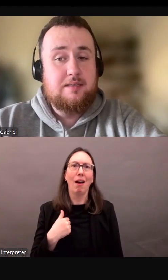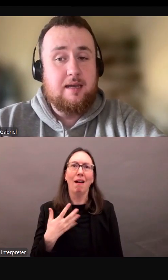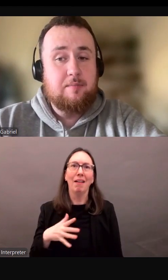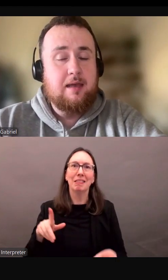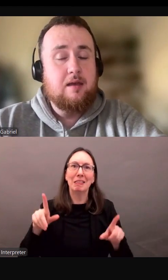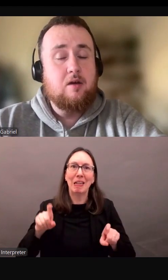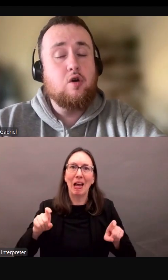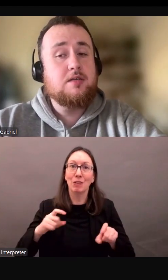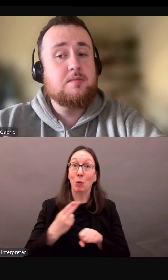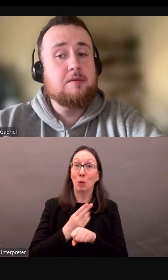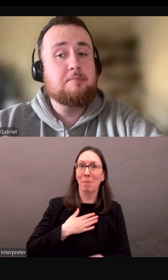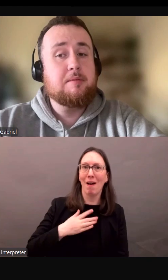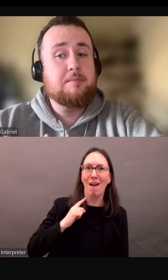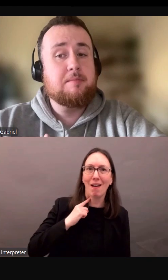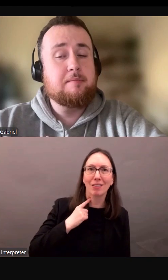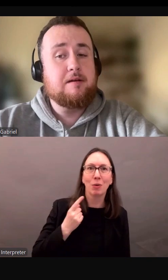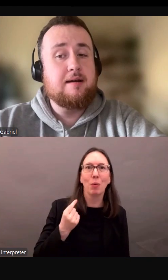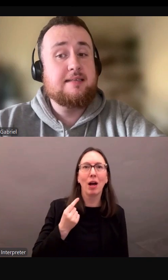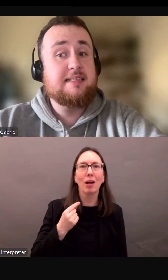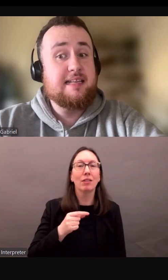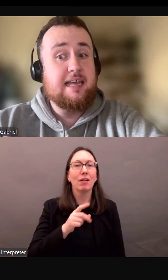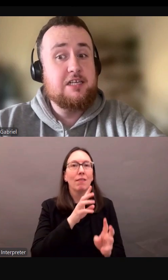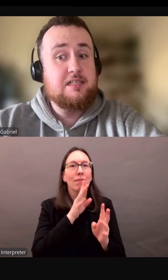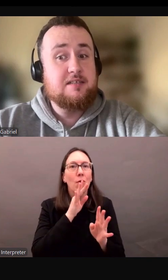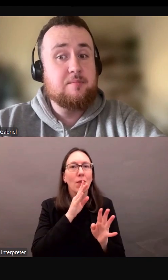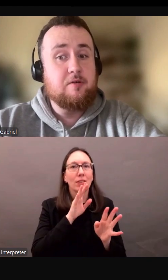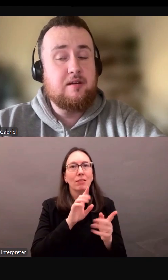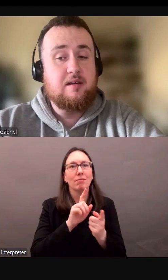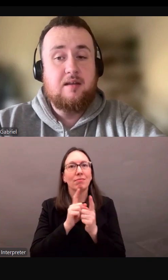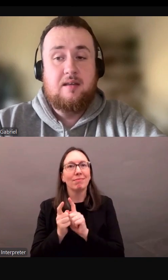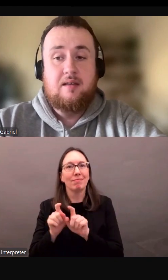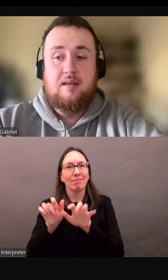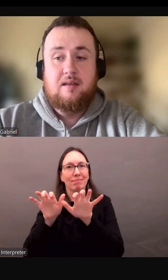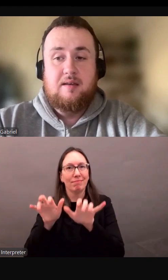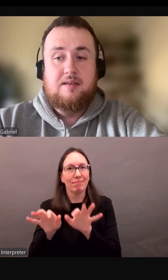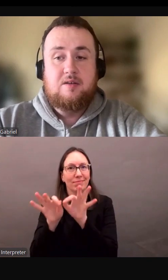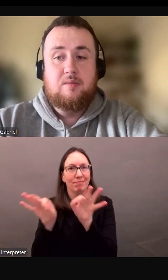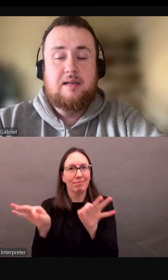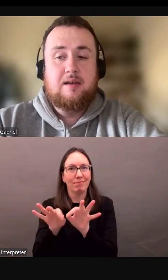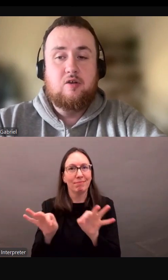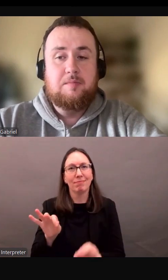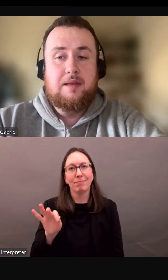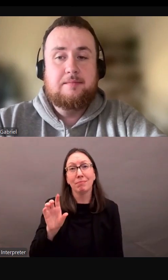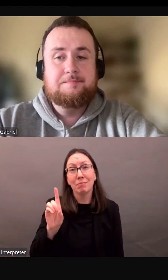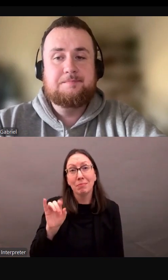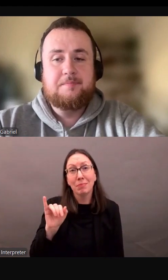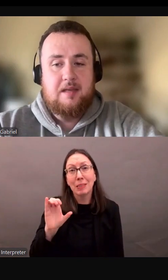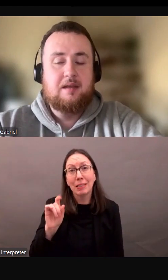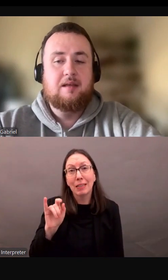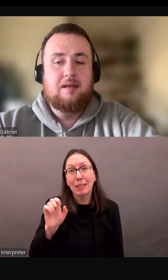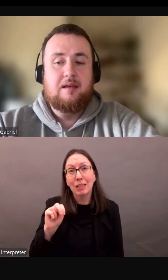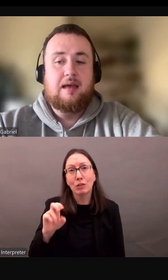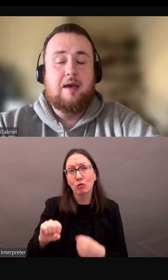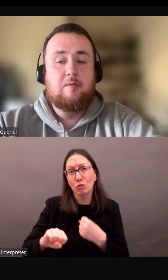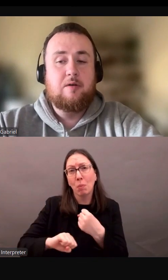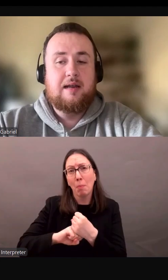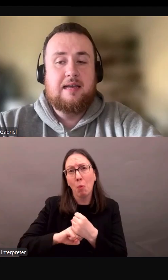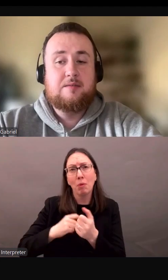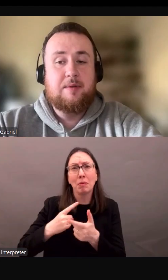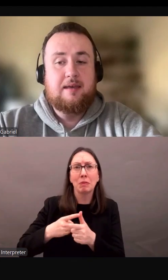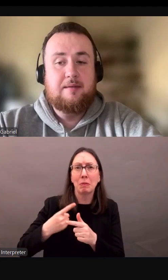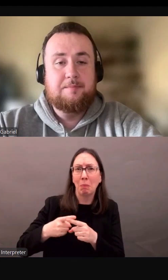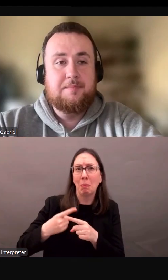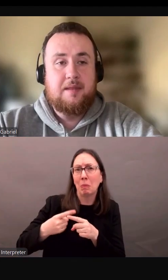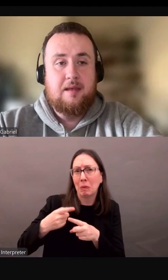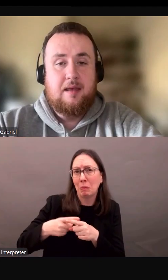voice typing, or sometimes people call this dictation support. So we'll click open, and we're going to click